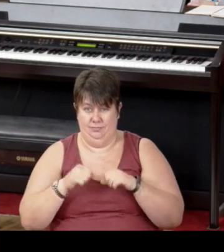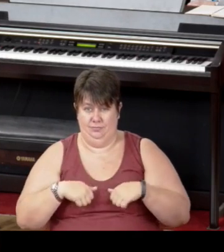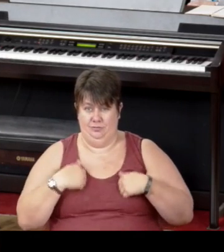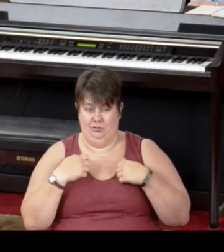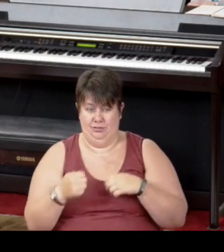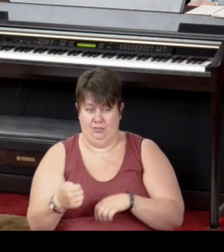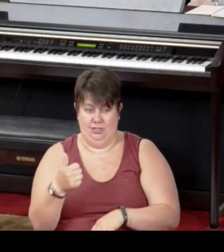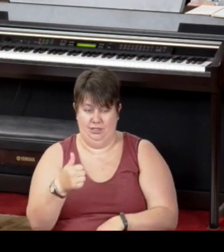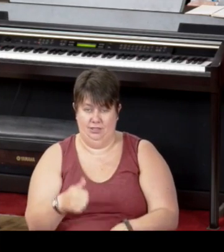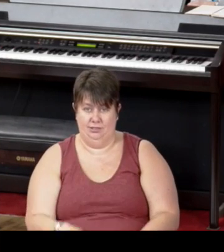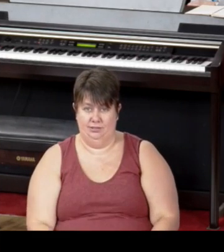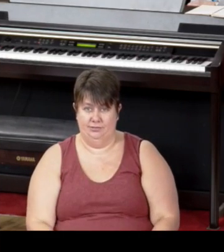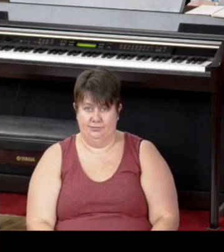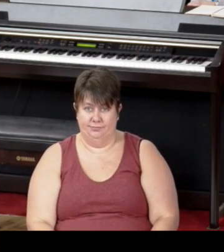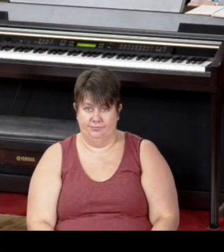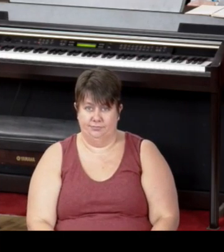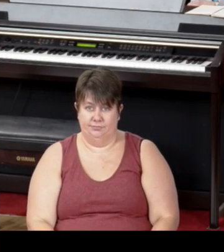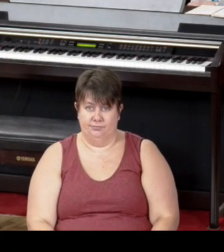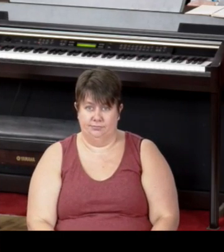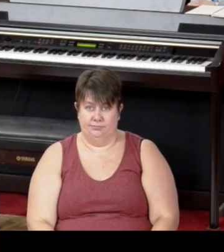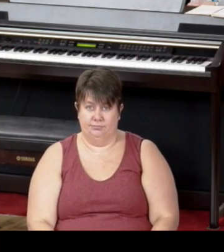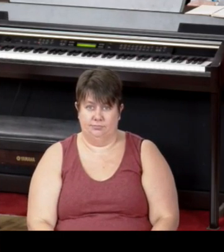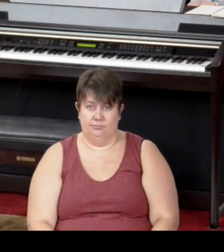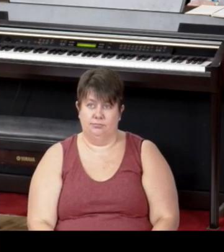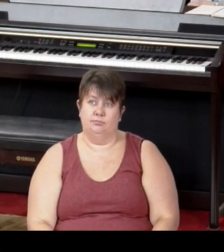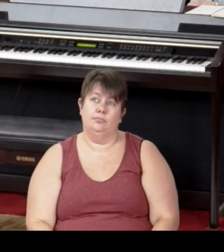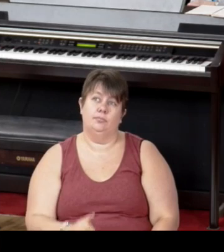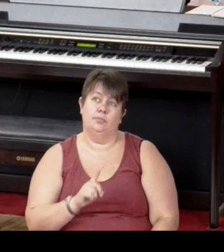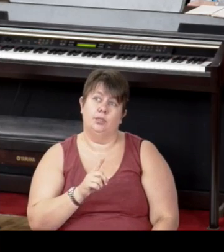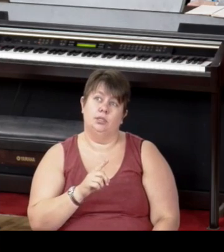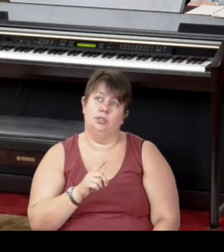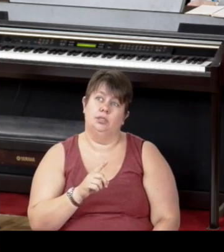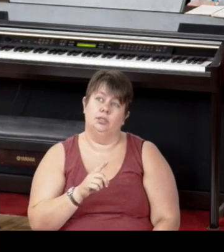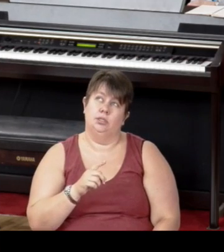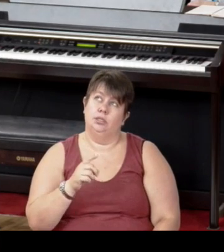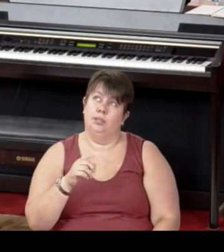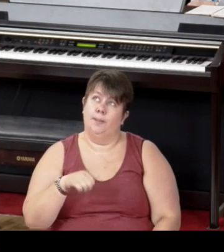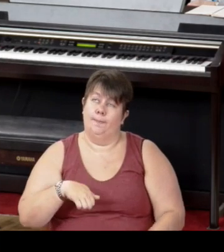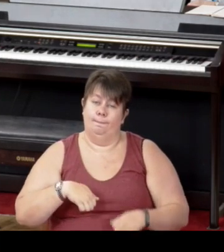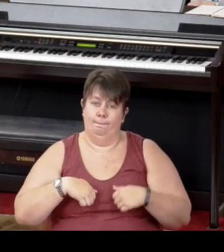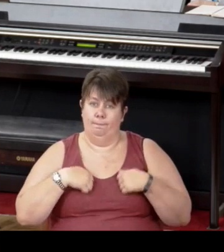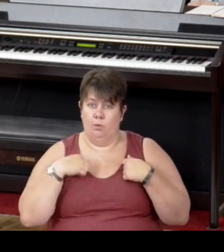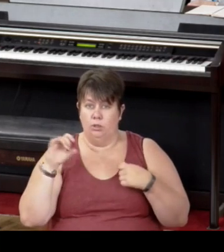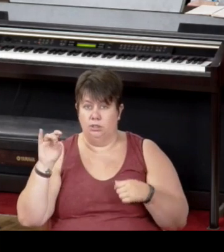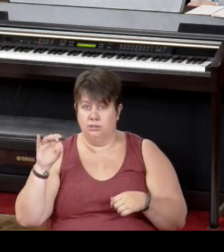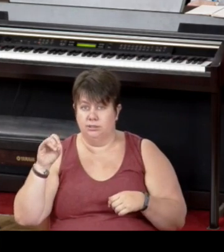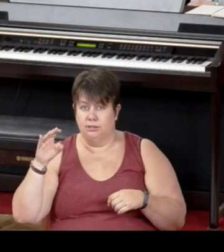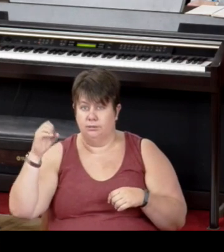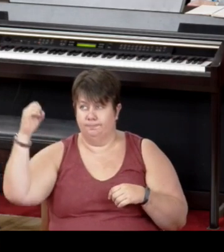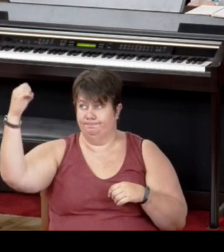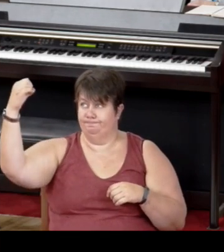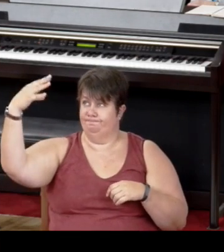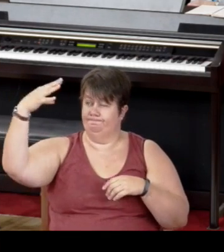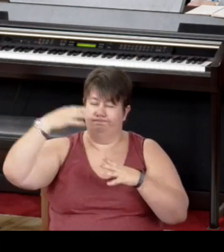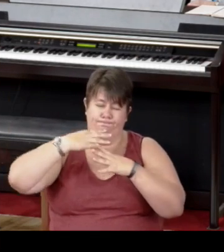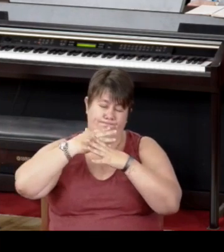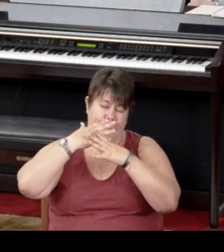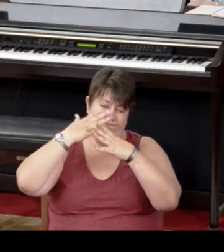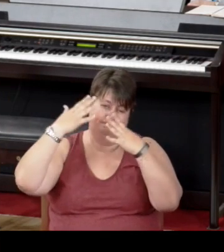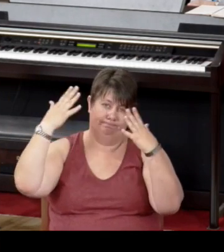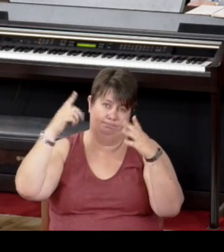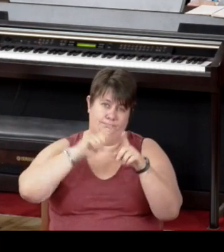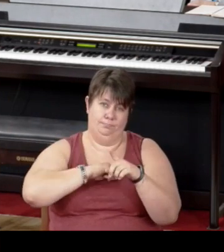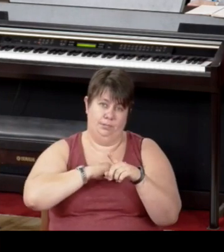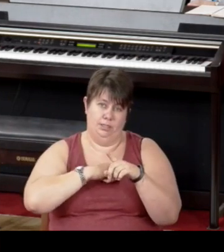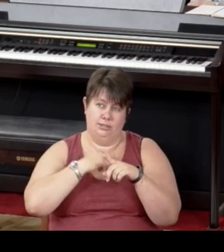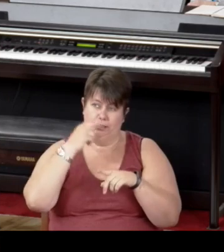The morning star also shines brightest because it's contrasted against the darkness of the night, which is about to end. And so when